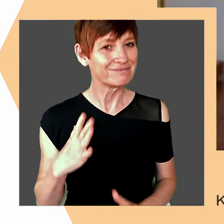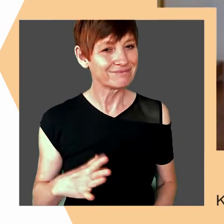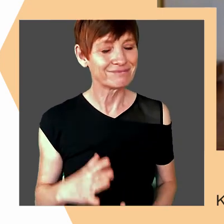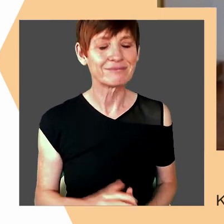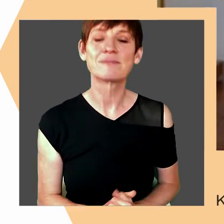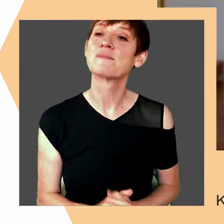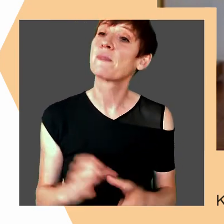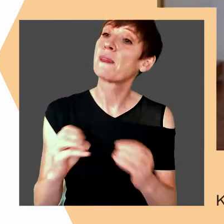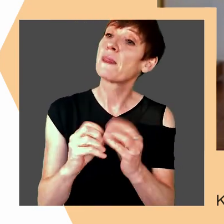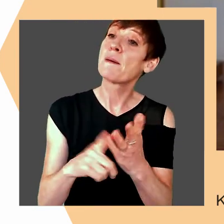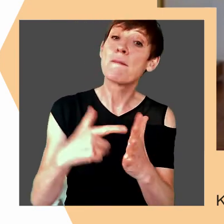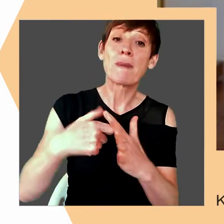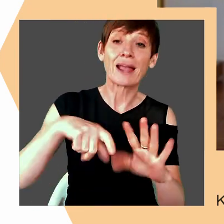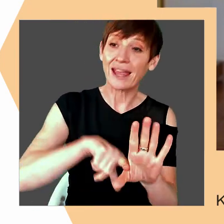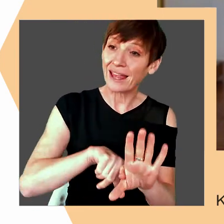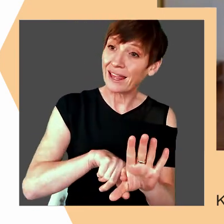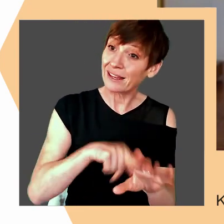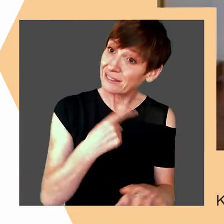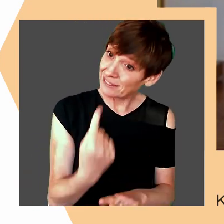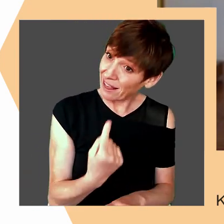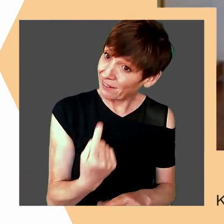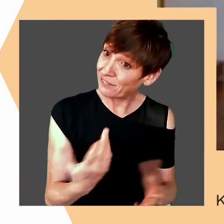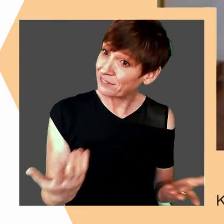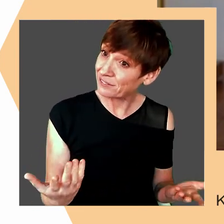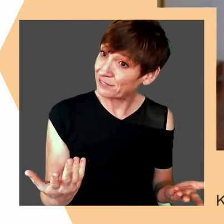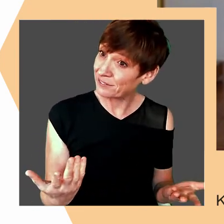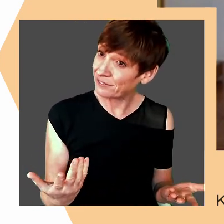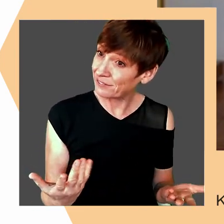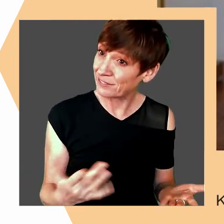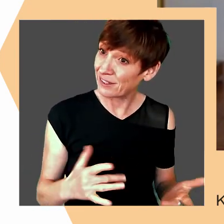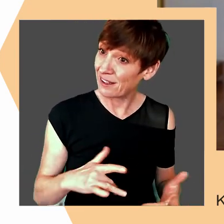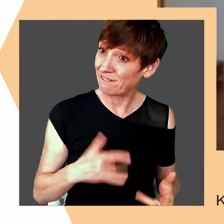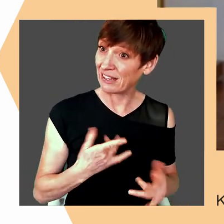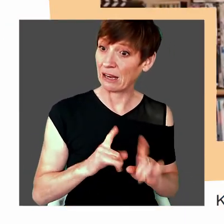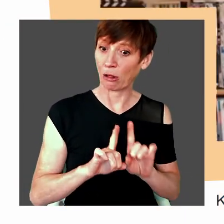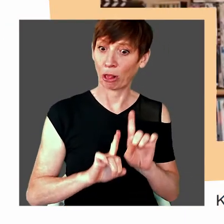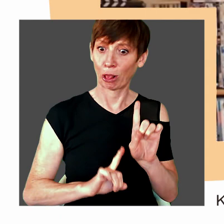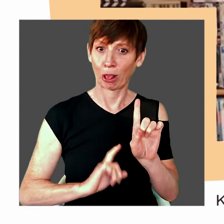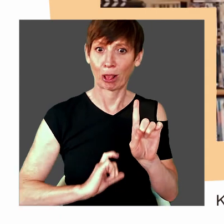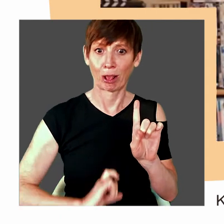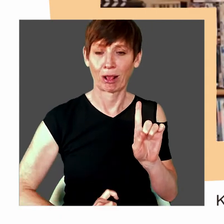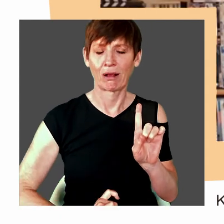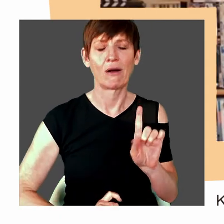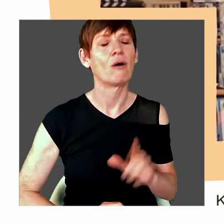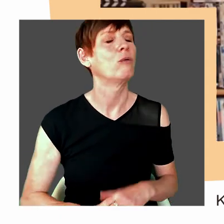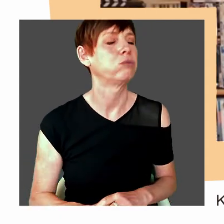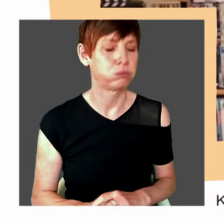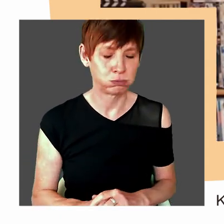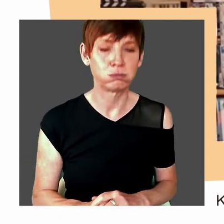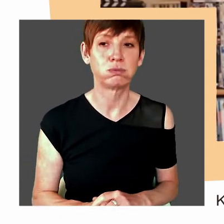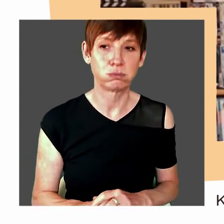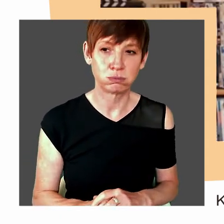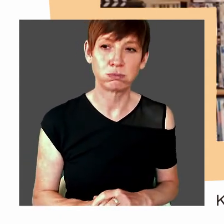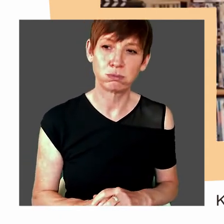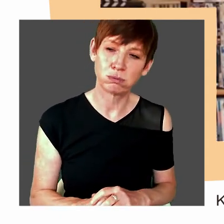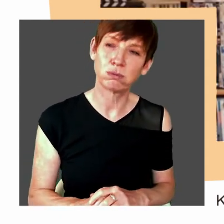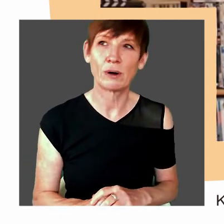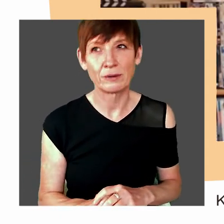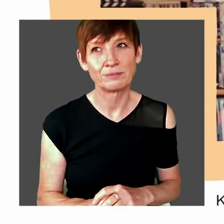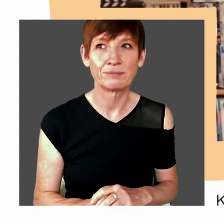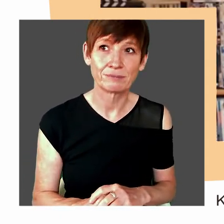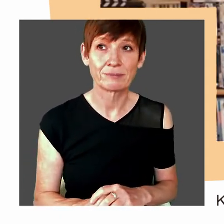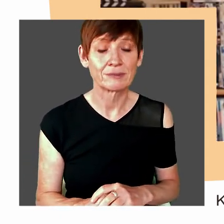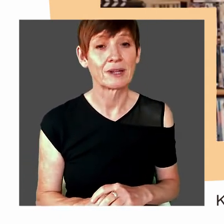Bucky, how about you? Imposter syndrome been an issue for you? Definitely. I mean, not much as an issue, as